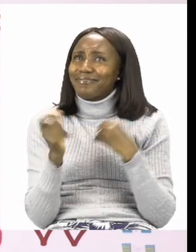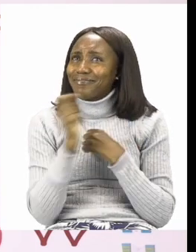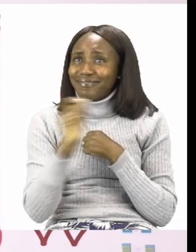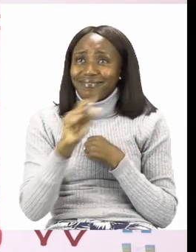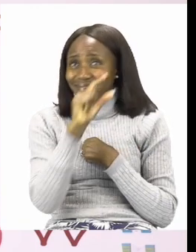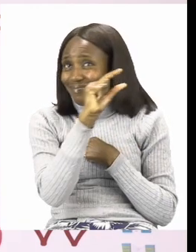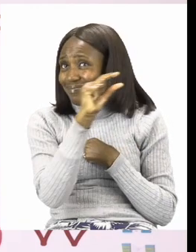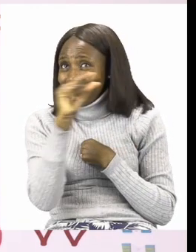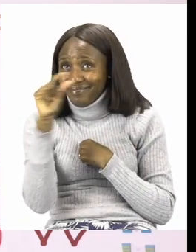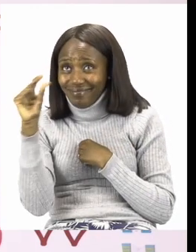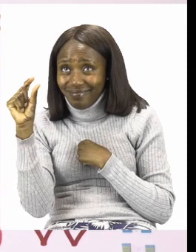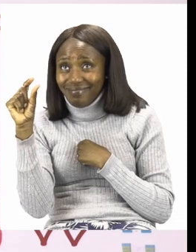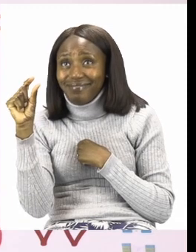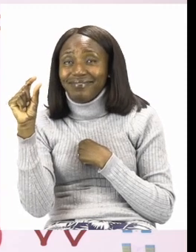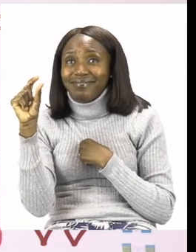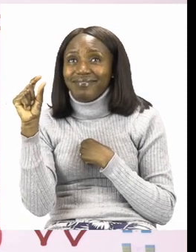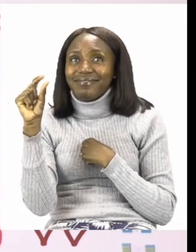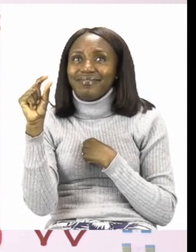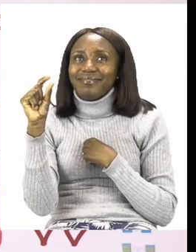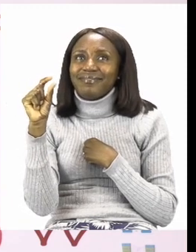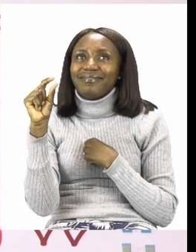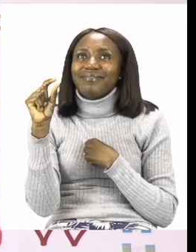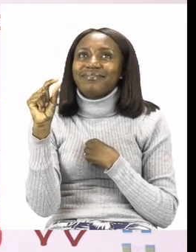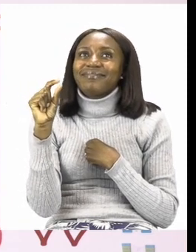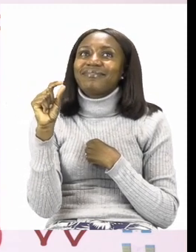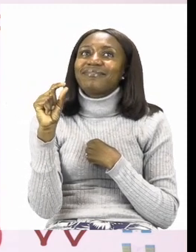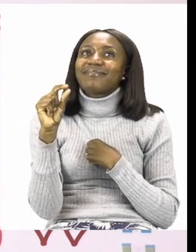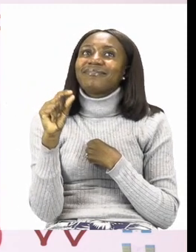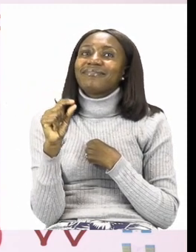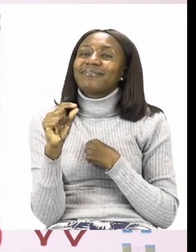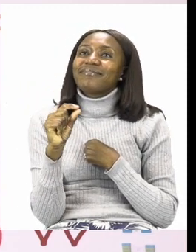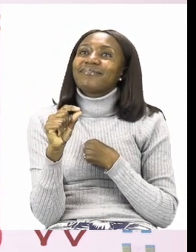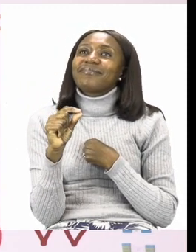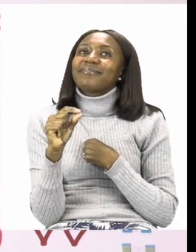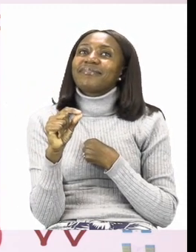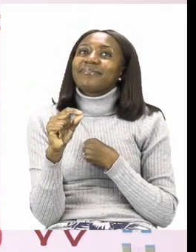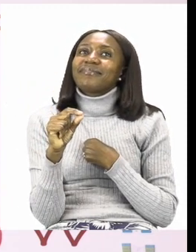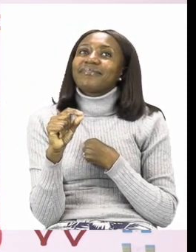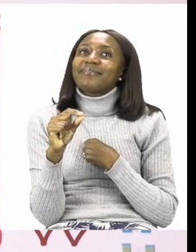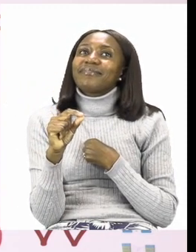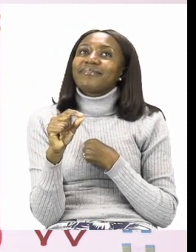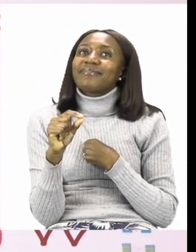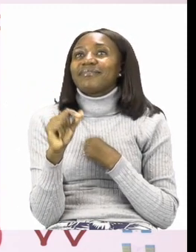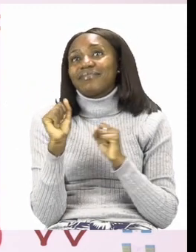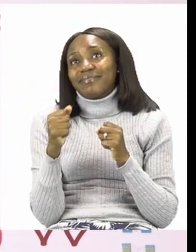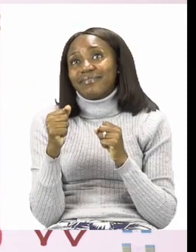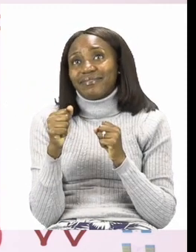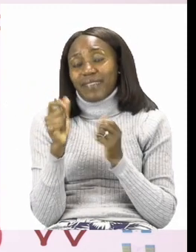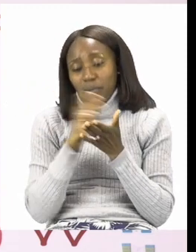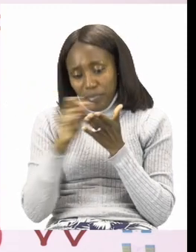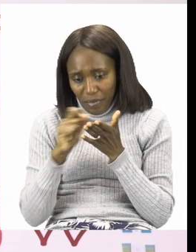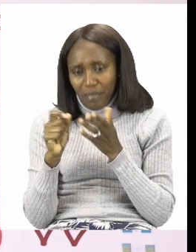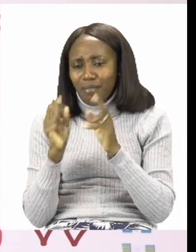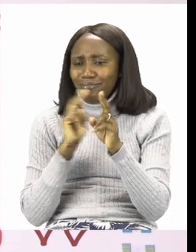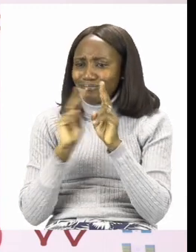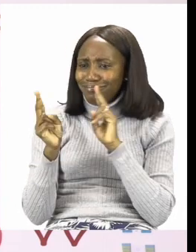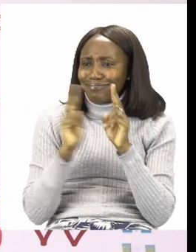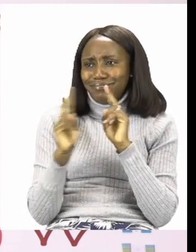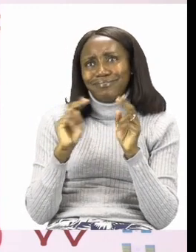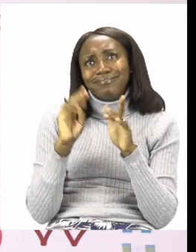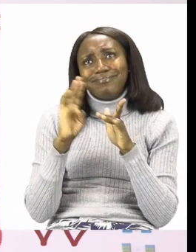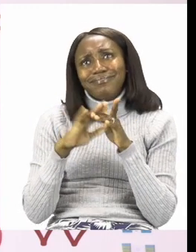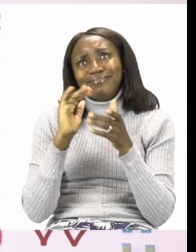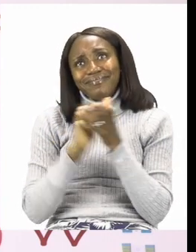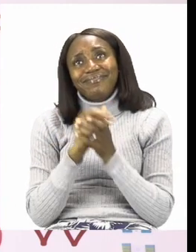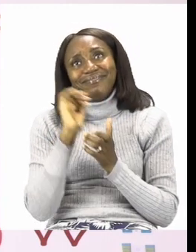sentences, and you can make your sentences and talk about your friends and have